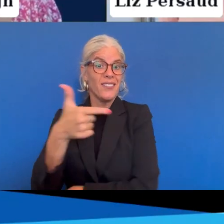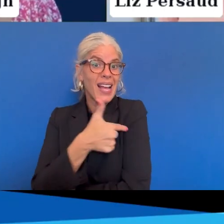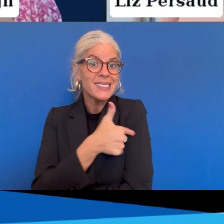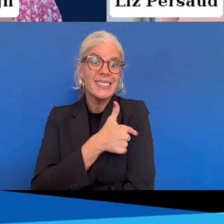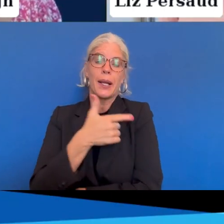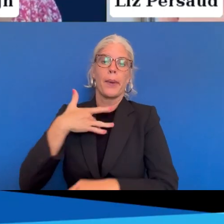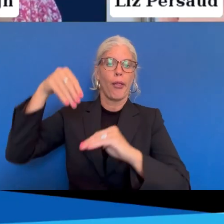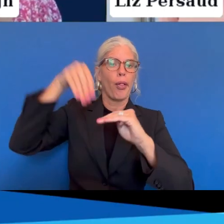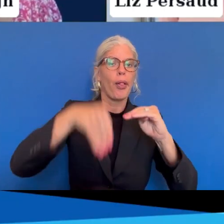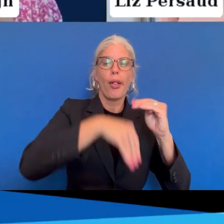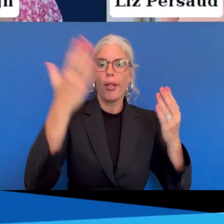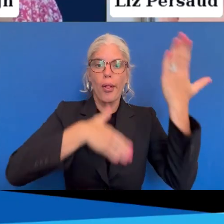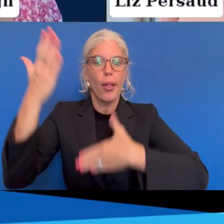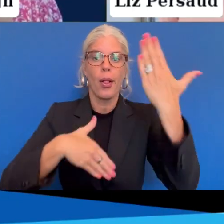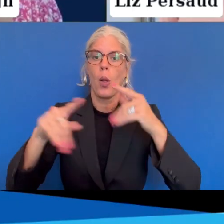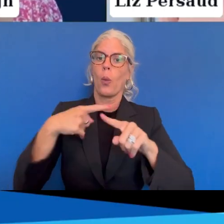chronic illness.